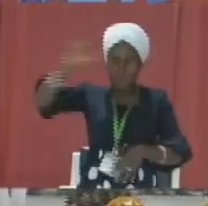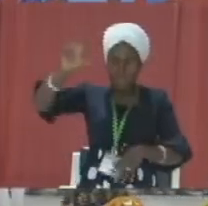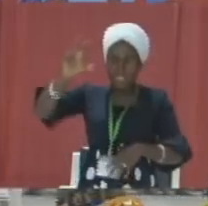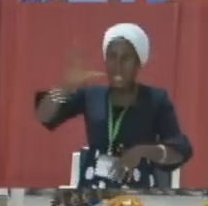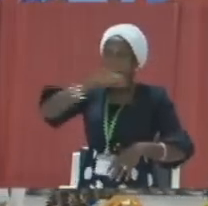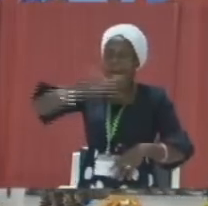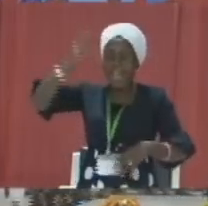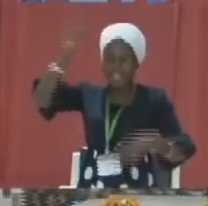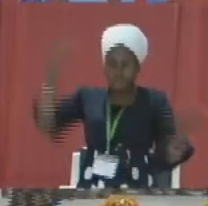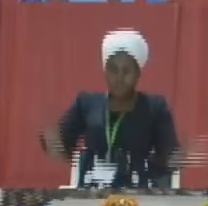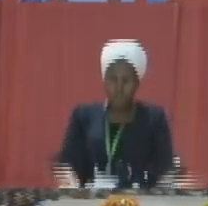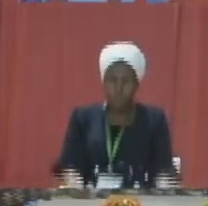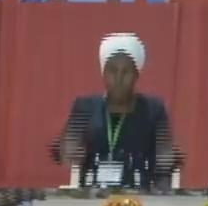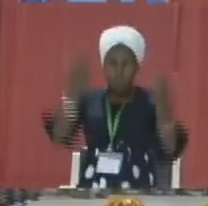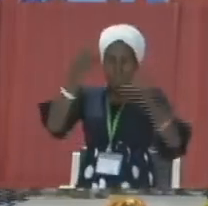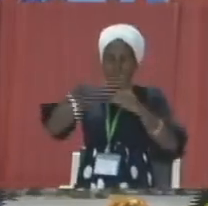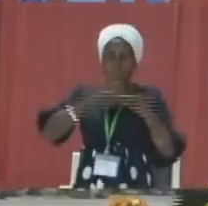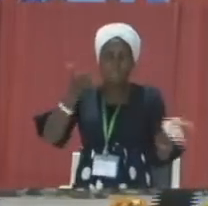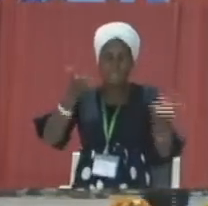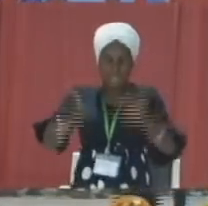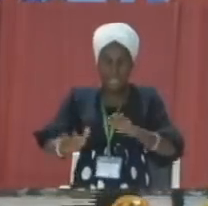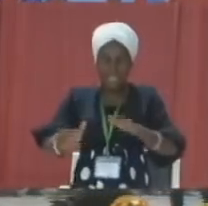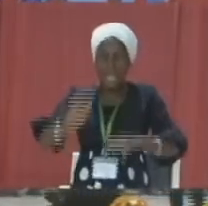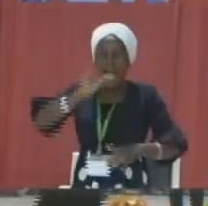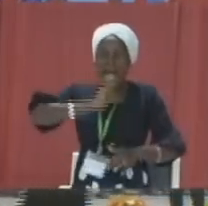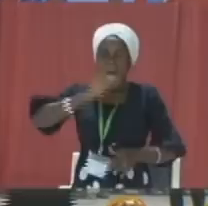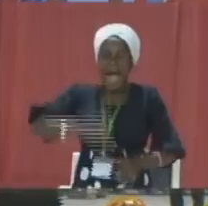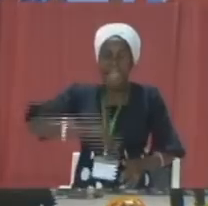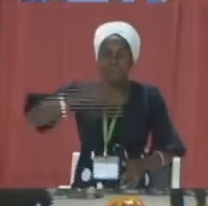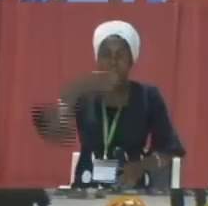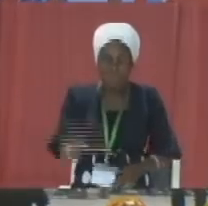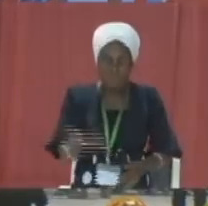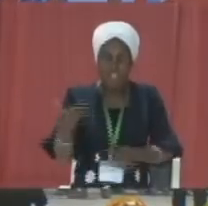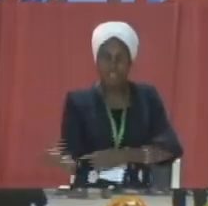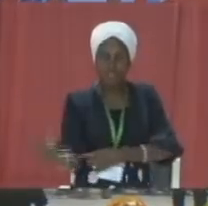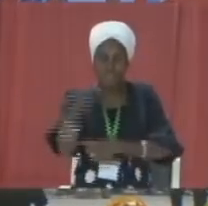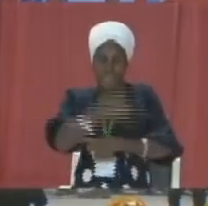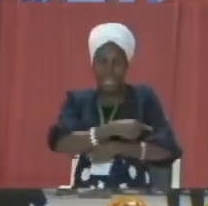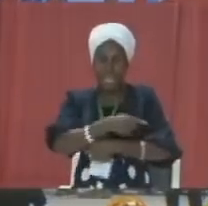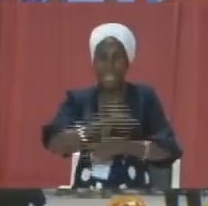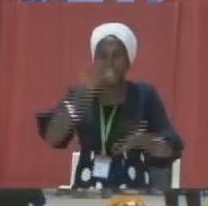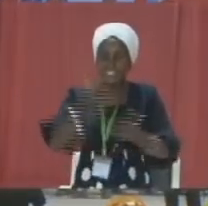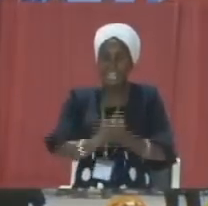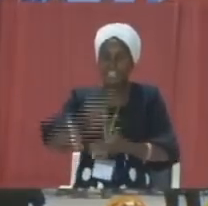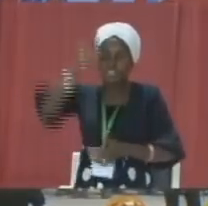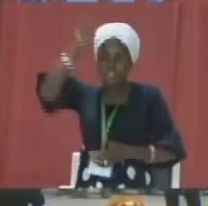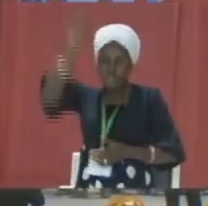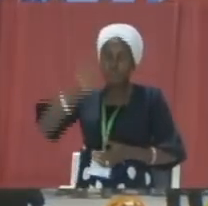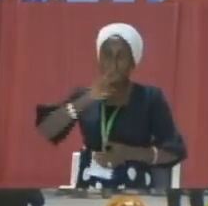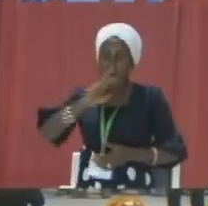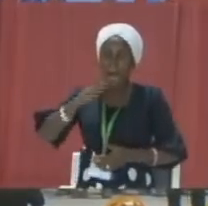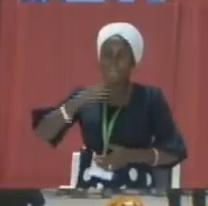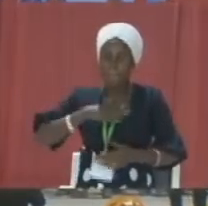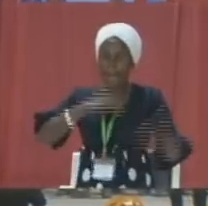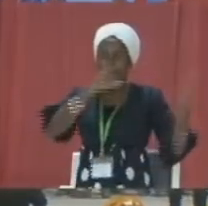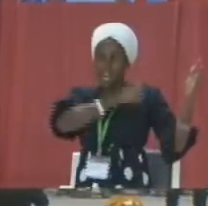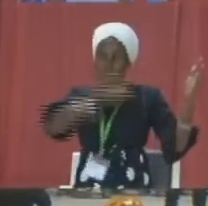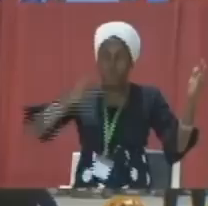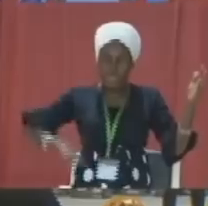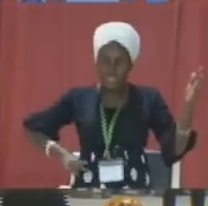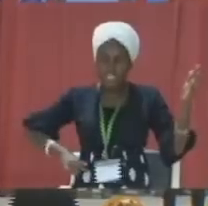dead. I confess today that you are my Lord. Jesus is